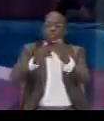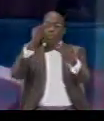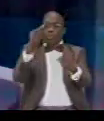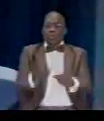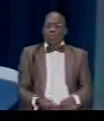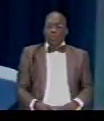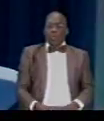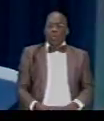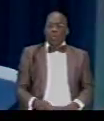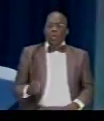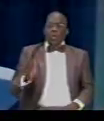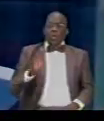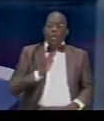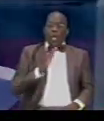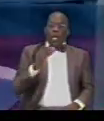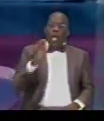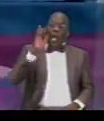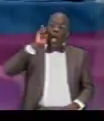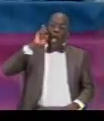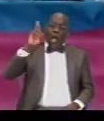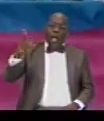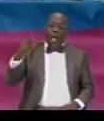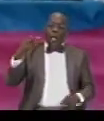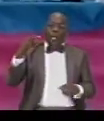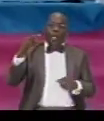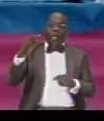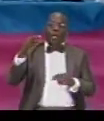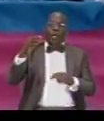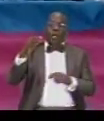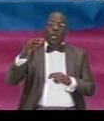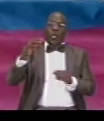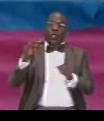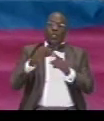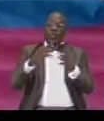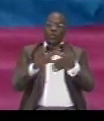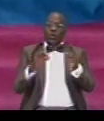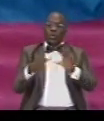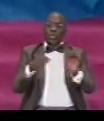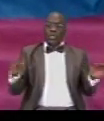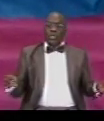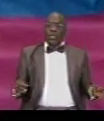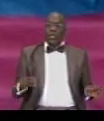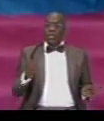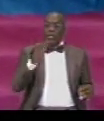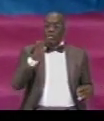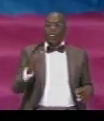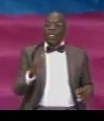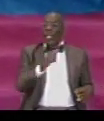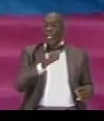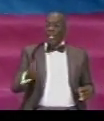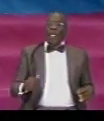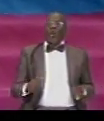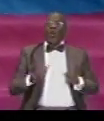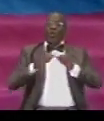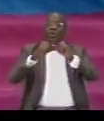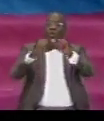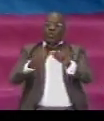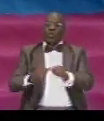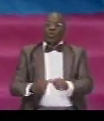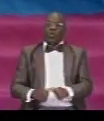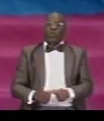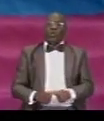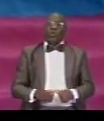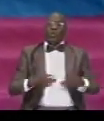Our case is a case we call in medical parlance recurrent spontaneous abortion, which could be occasioned by